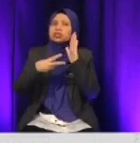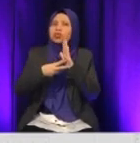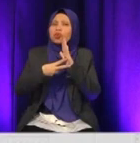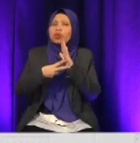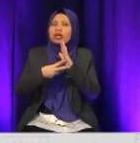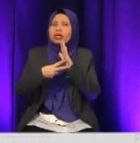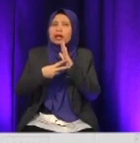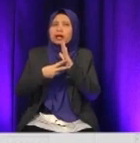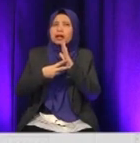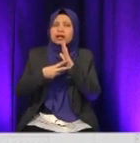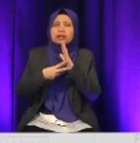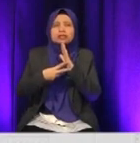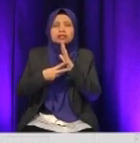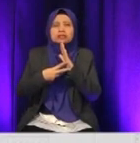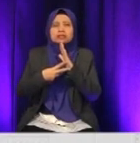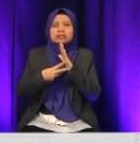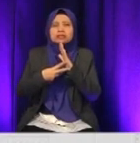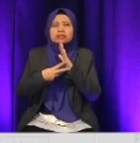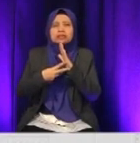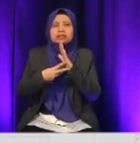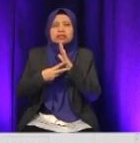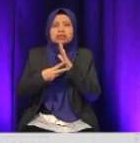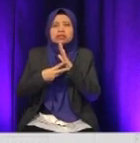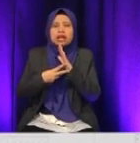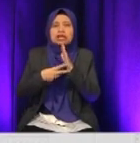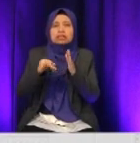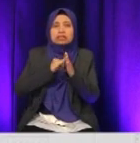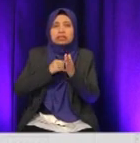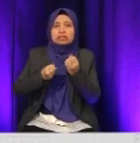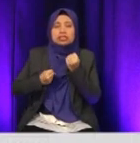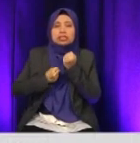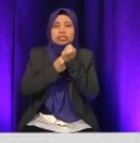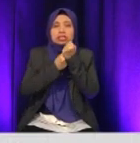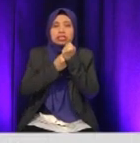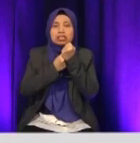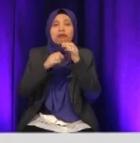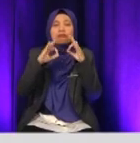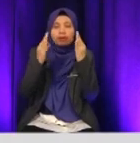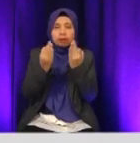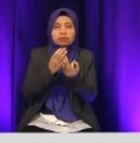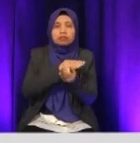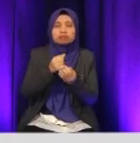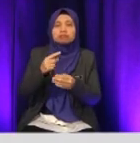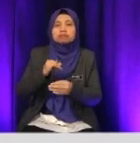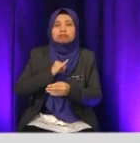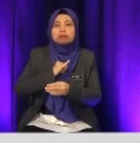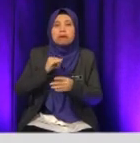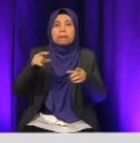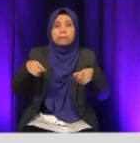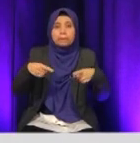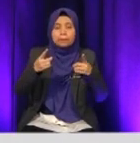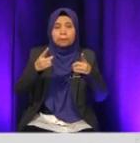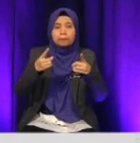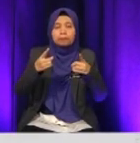giving support. My family so can and you... I. Mm-hmm. Oh, my support. My family and I sometimes go to the nursing